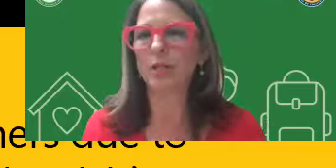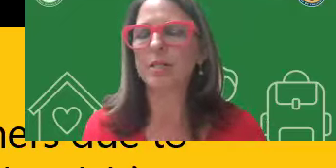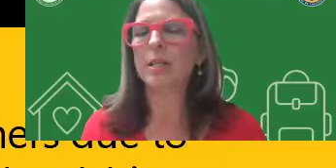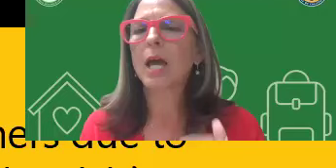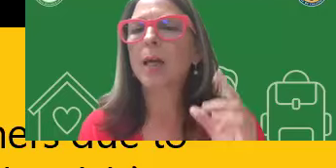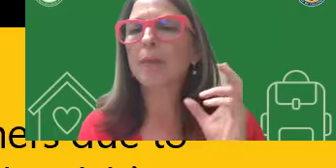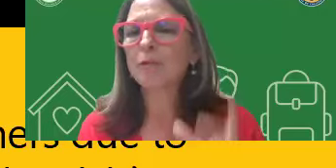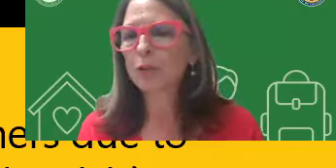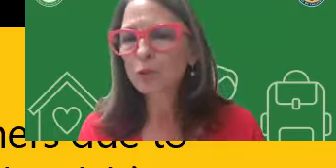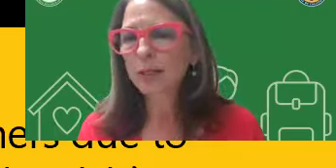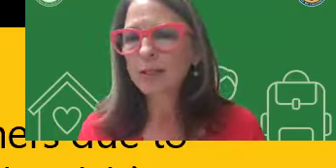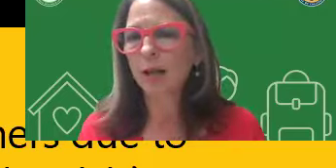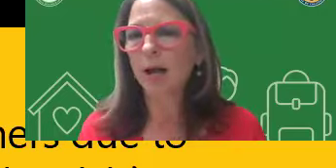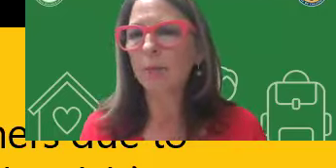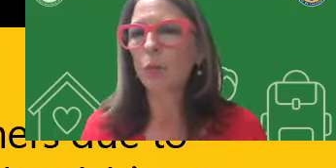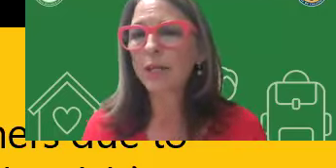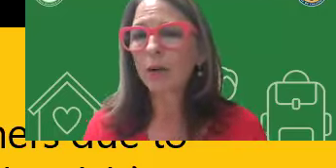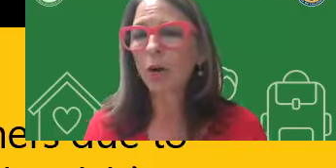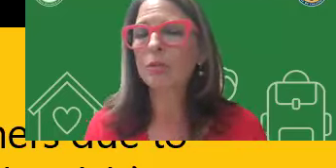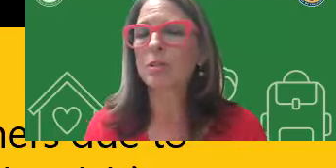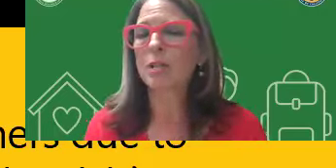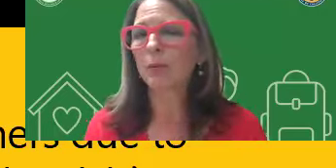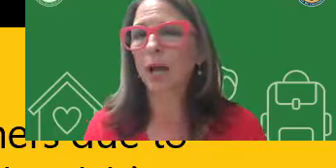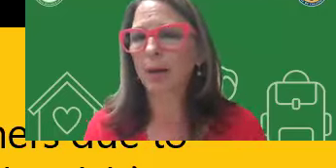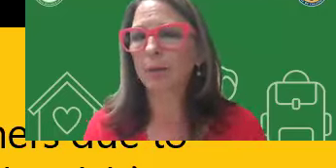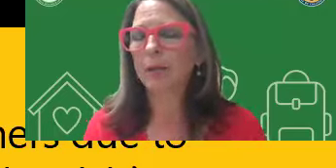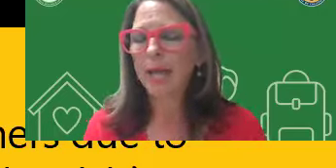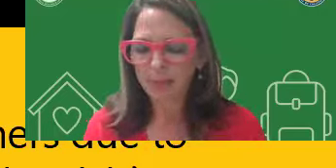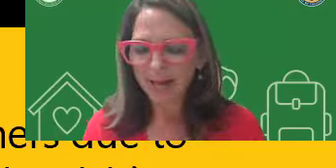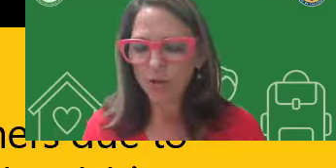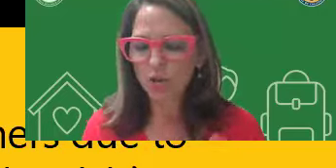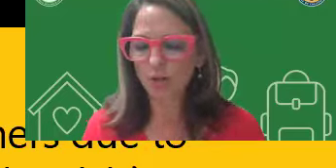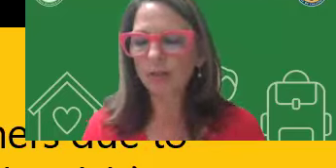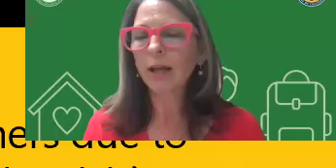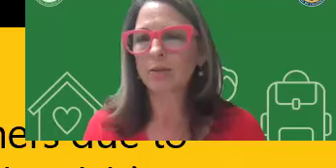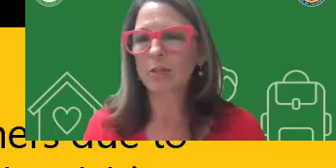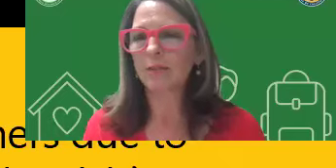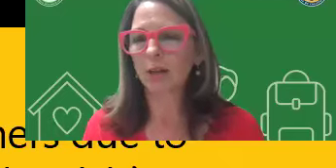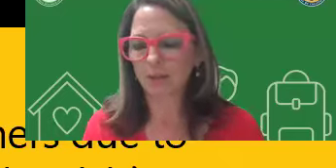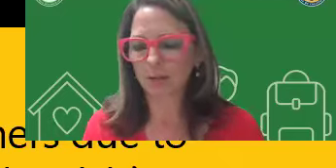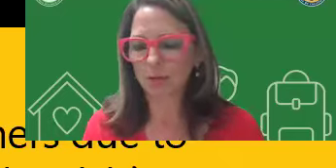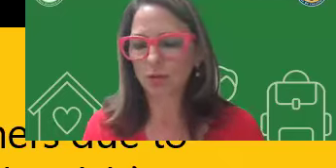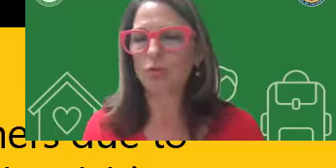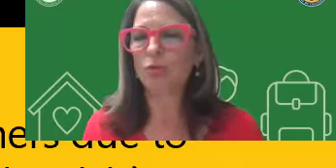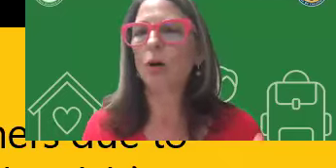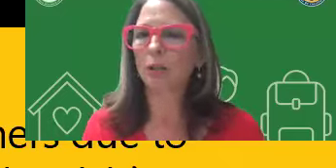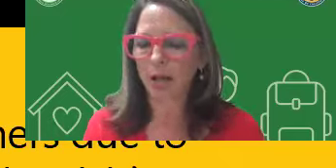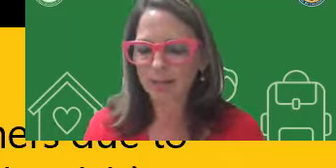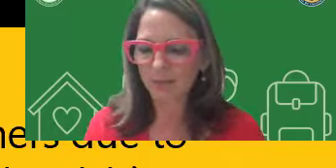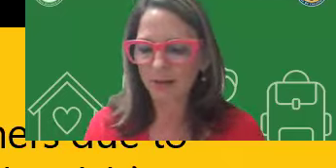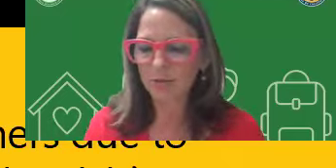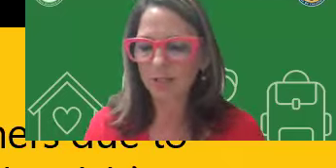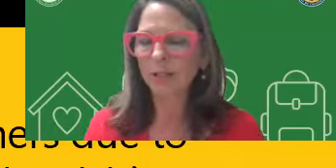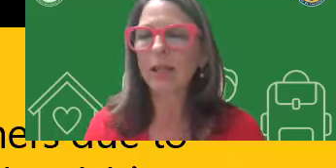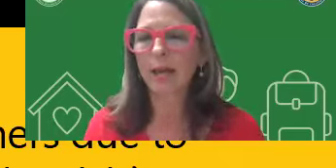4 categories. The first one at the top, we call doubled up, and that is sharing the housing of others due to